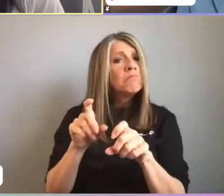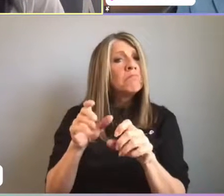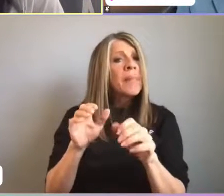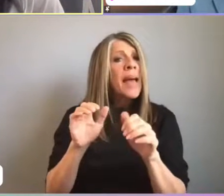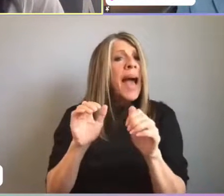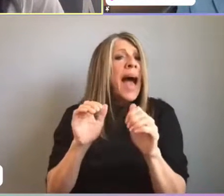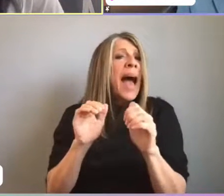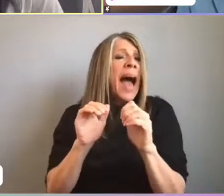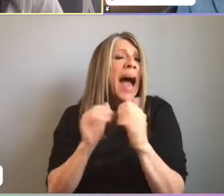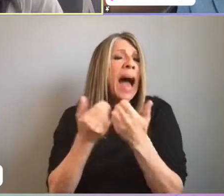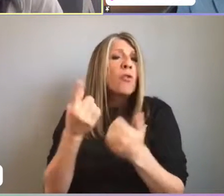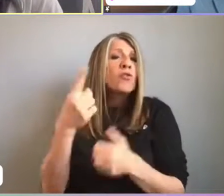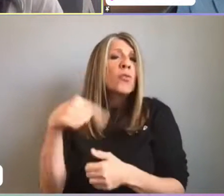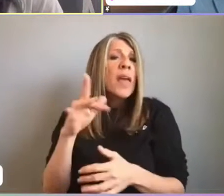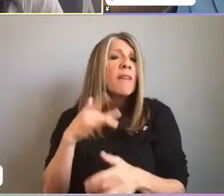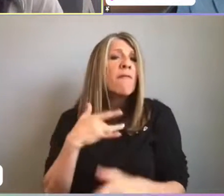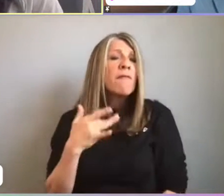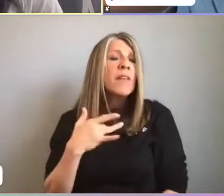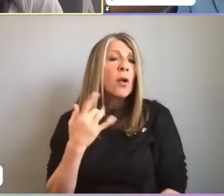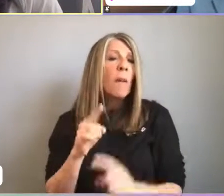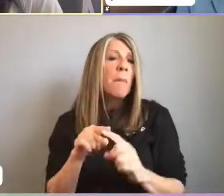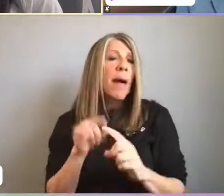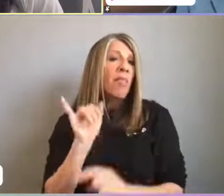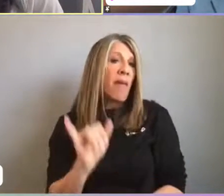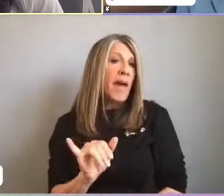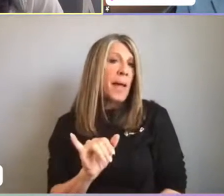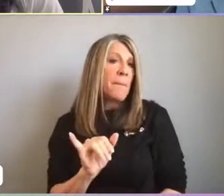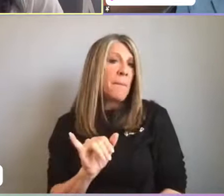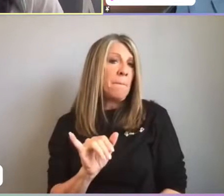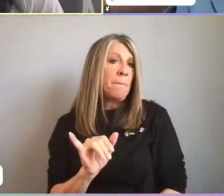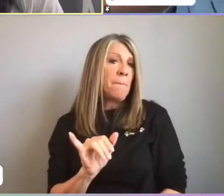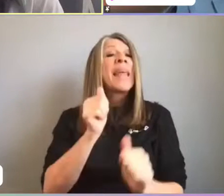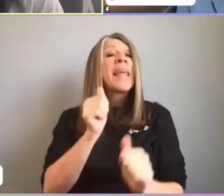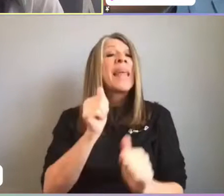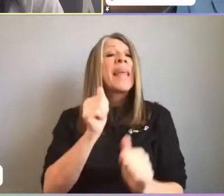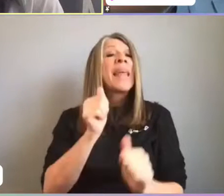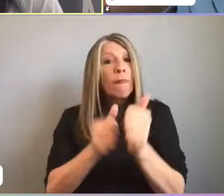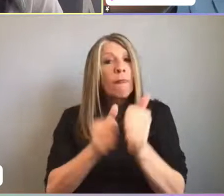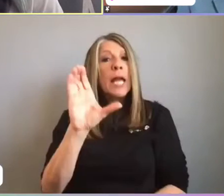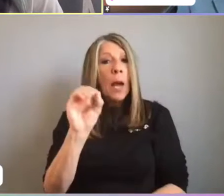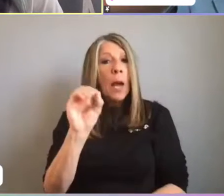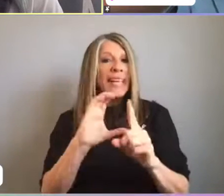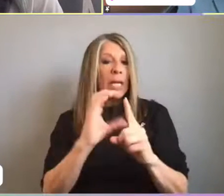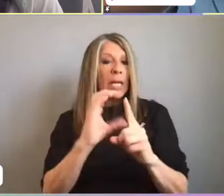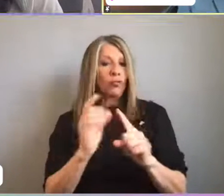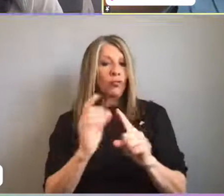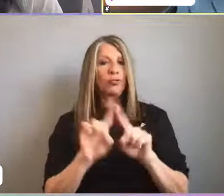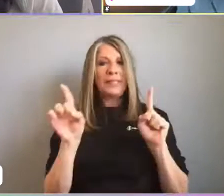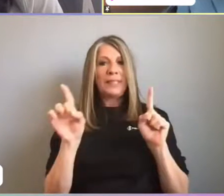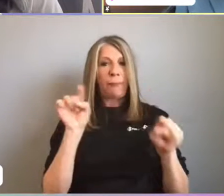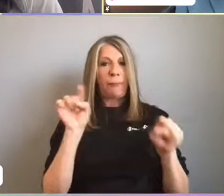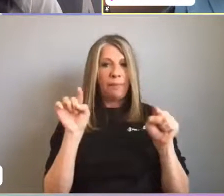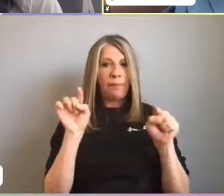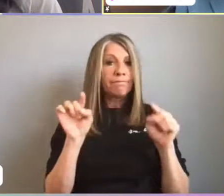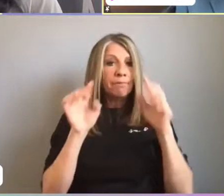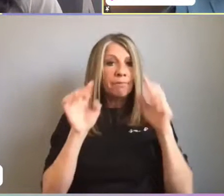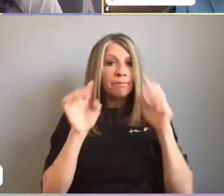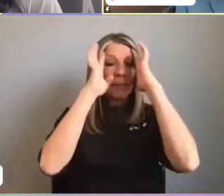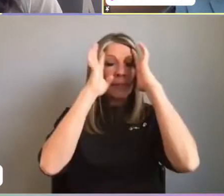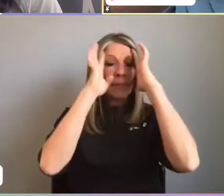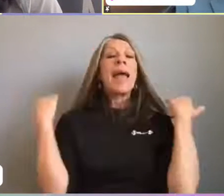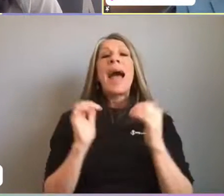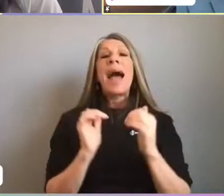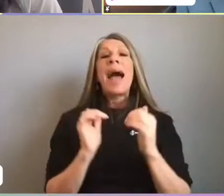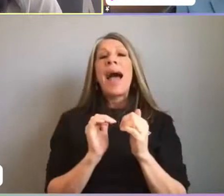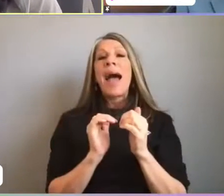how do they feel about it? Because every company culture is different. Mhm. And